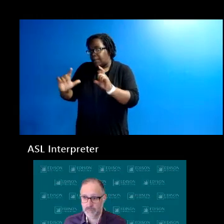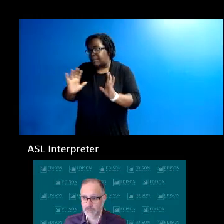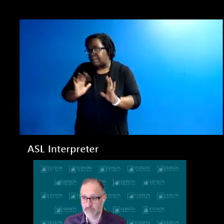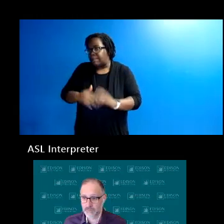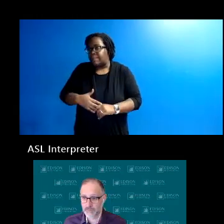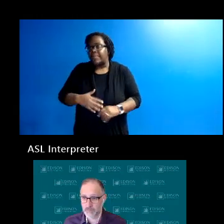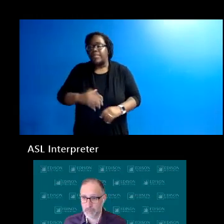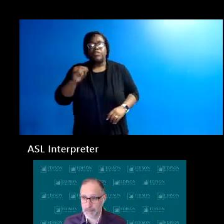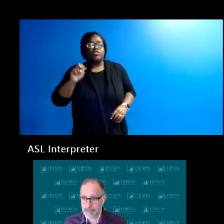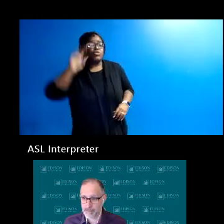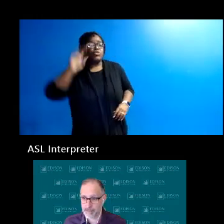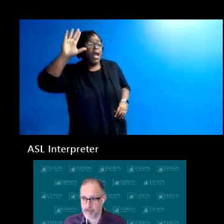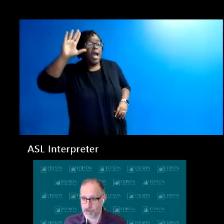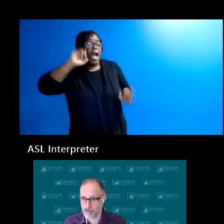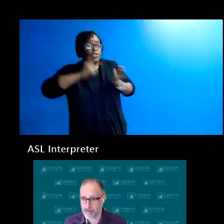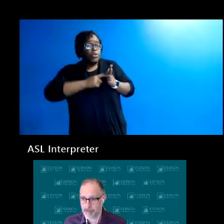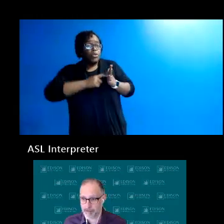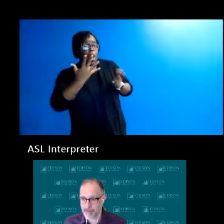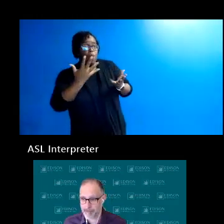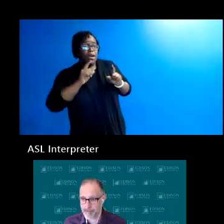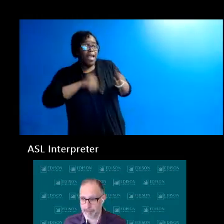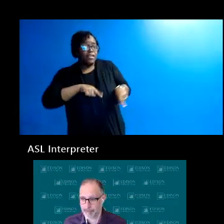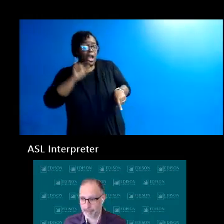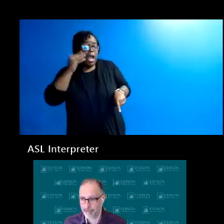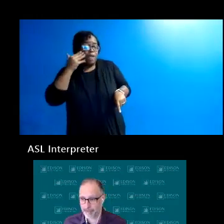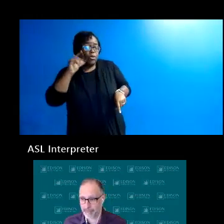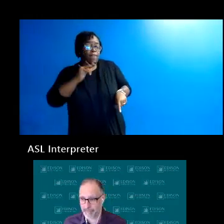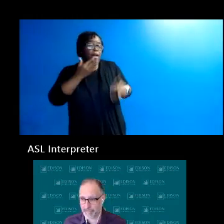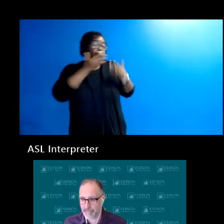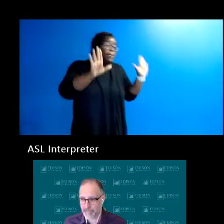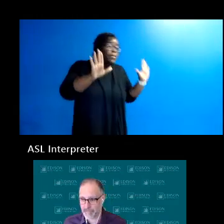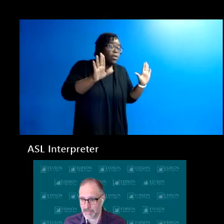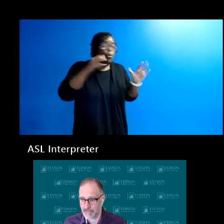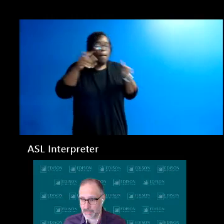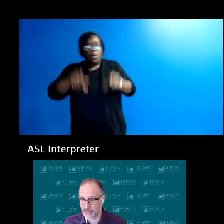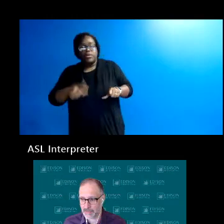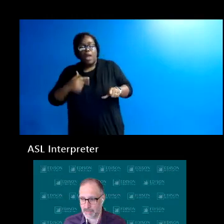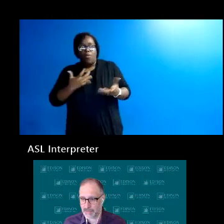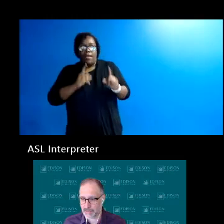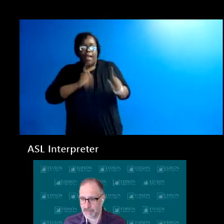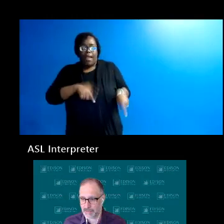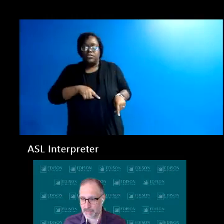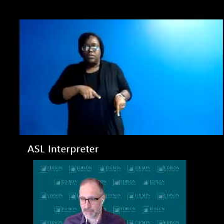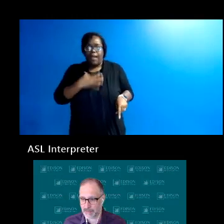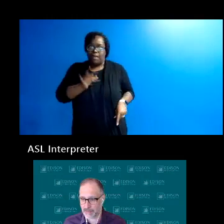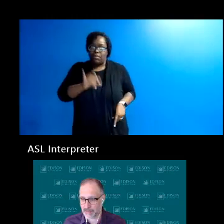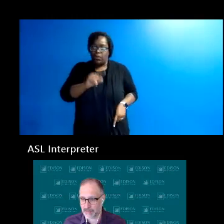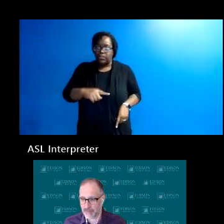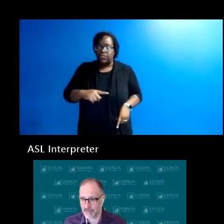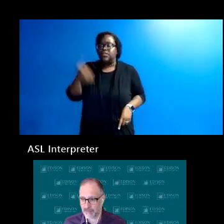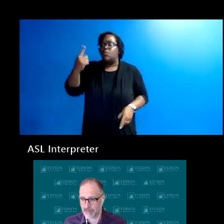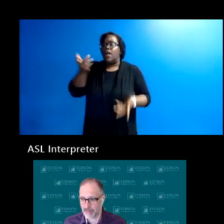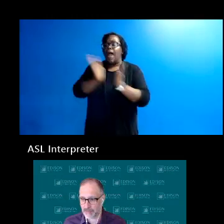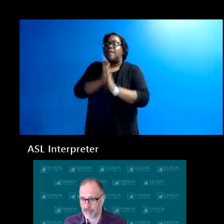I have one I want to answer. I don't know whether it was published or posted, but I liked it a lot, so I'd like to answer it. And somebody said, why is